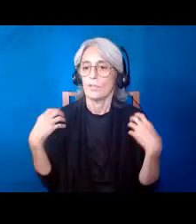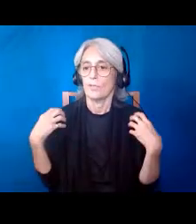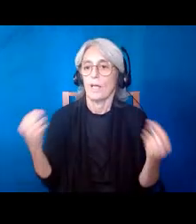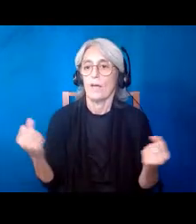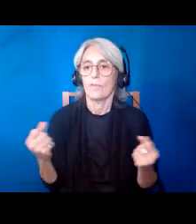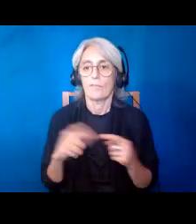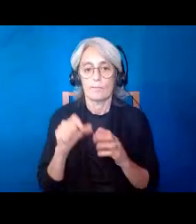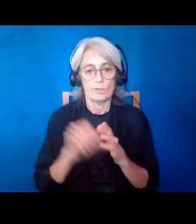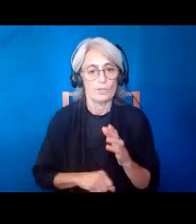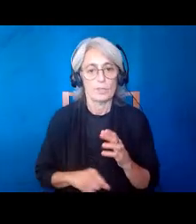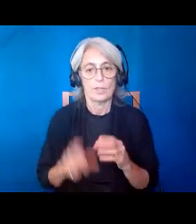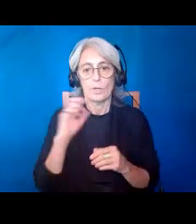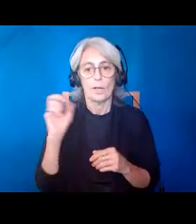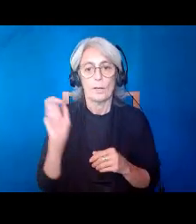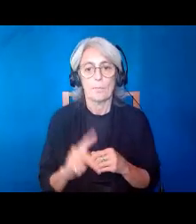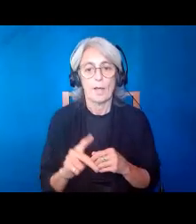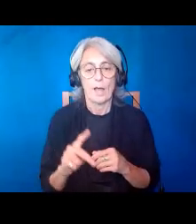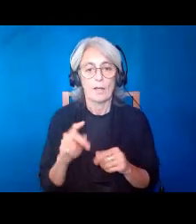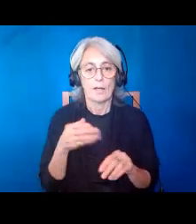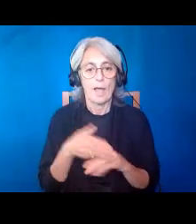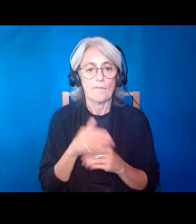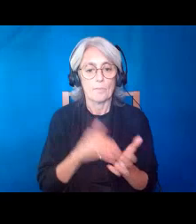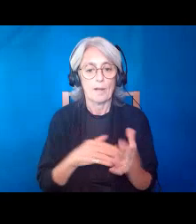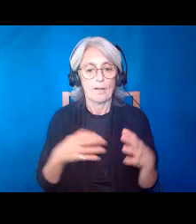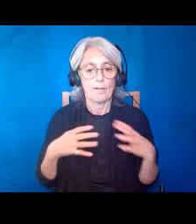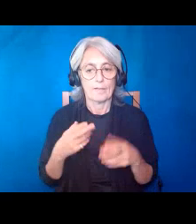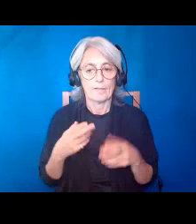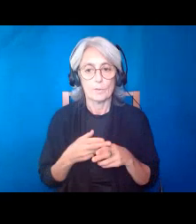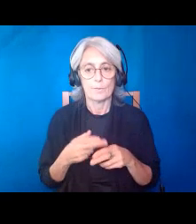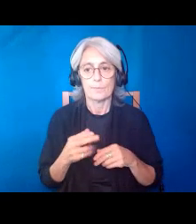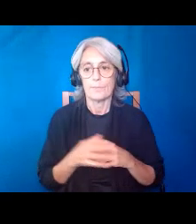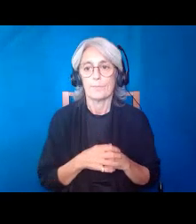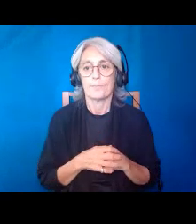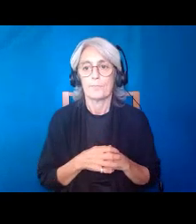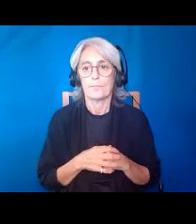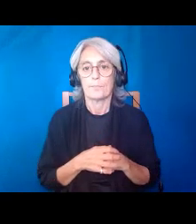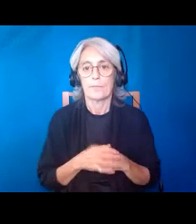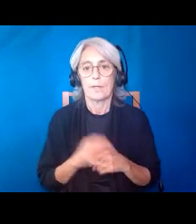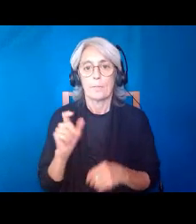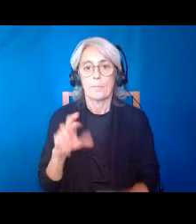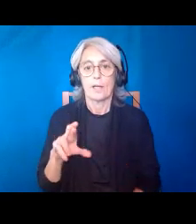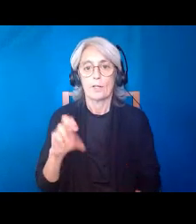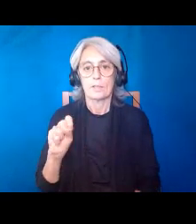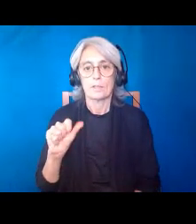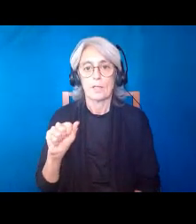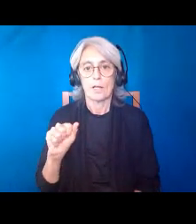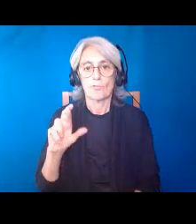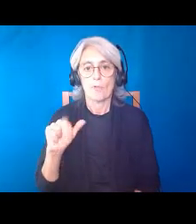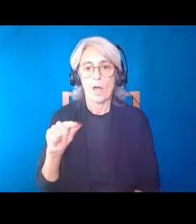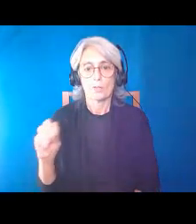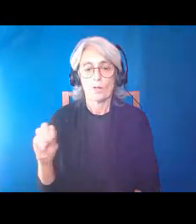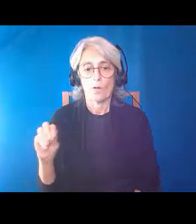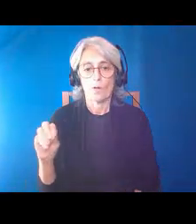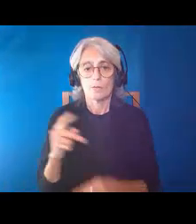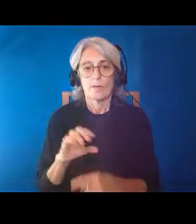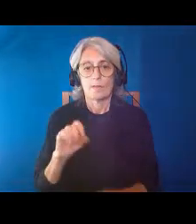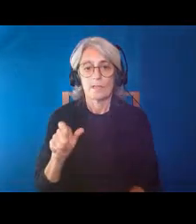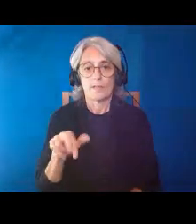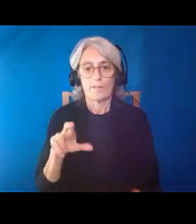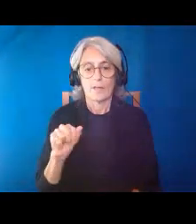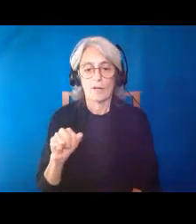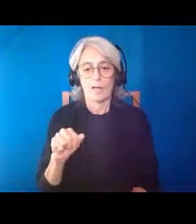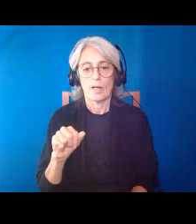surgery and will be returning from medical leave shortly. I'd like to thank Mayor Serrato, Supervisor Silvera, and Assemblymember